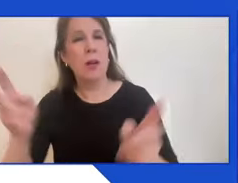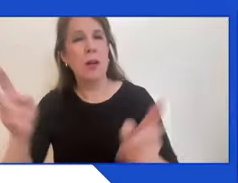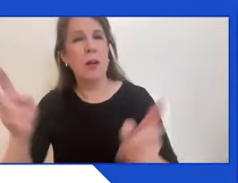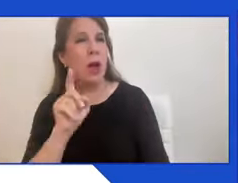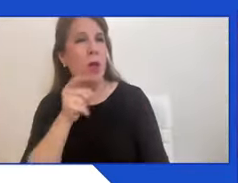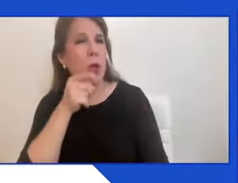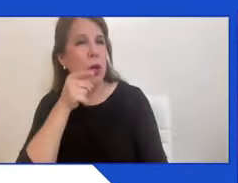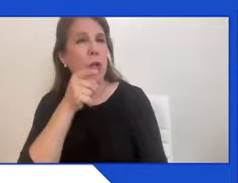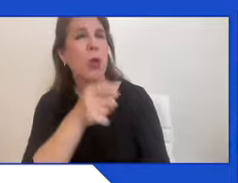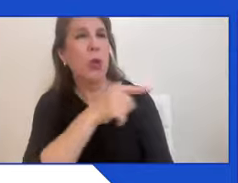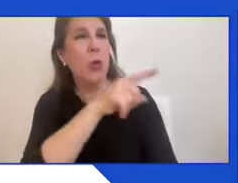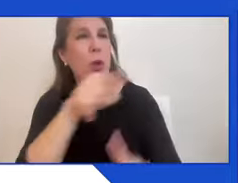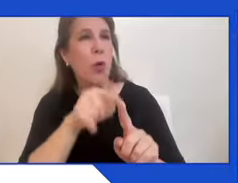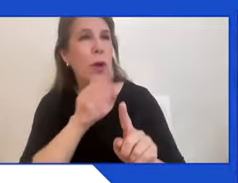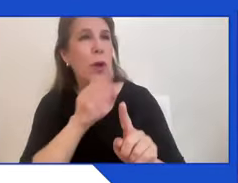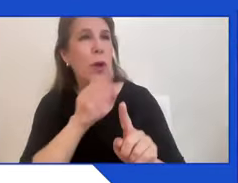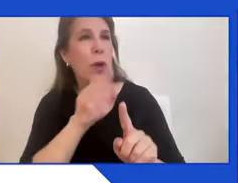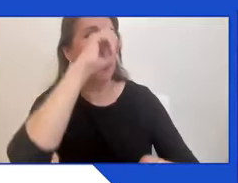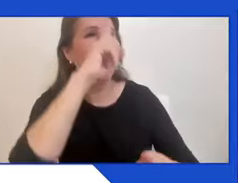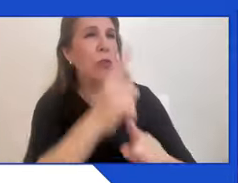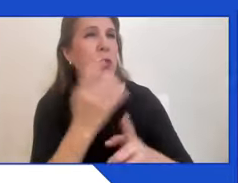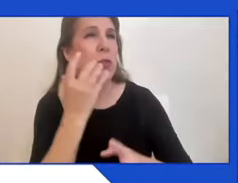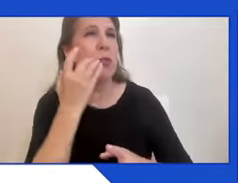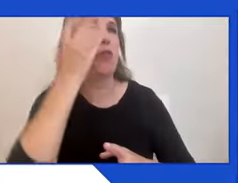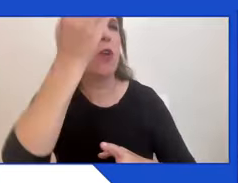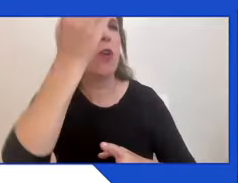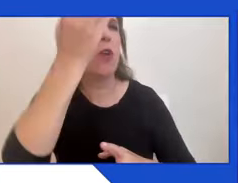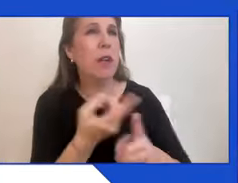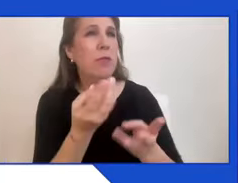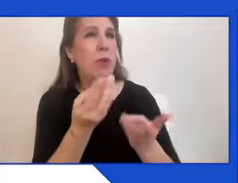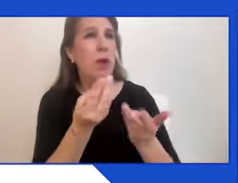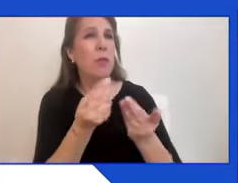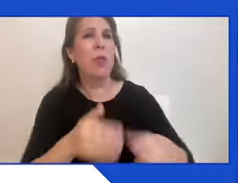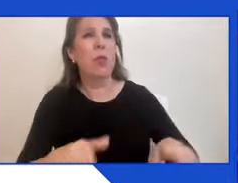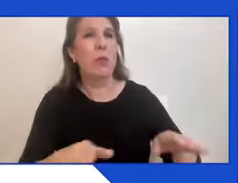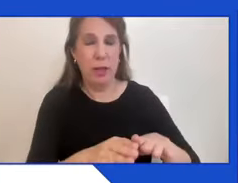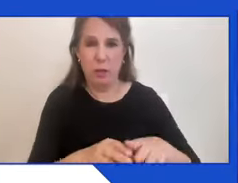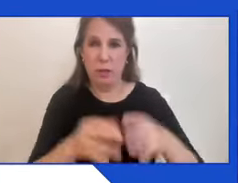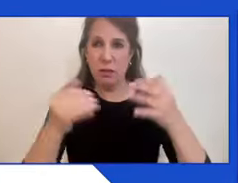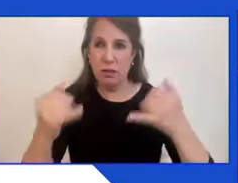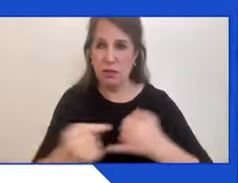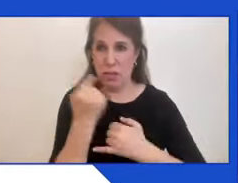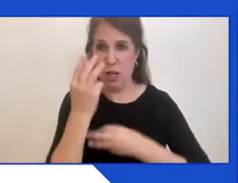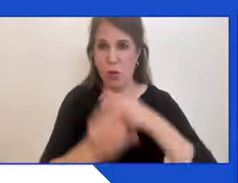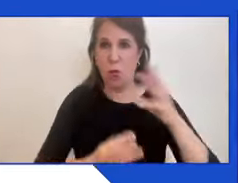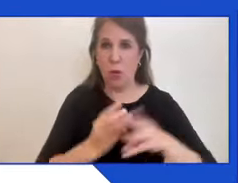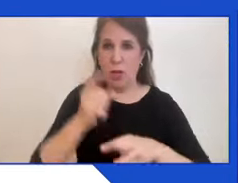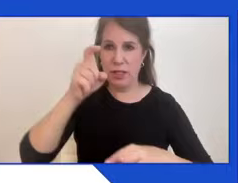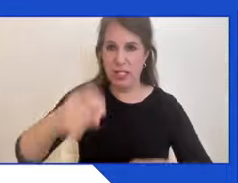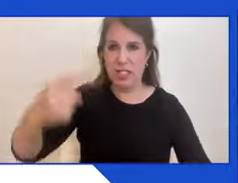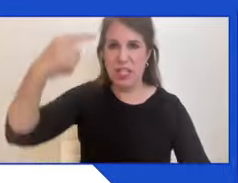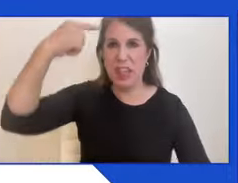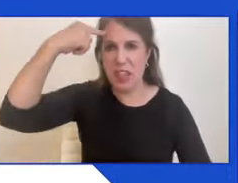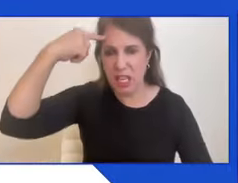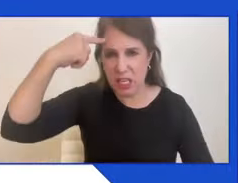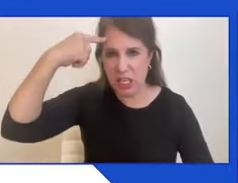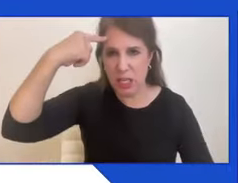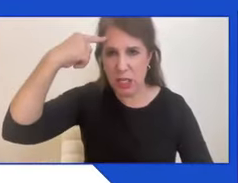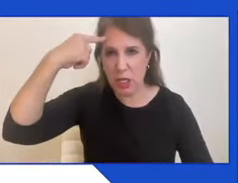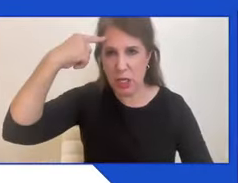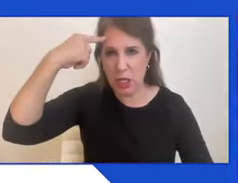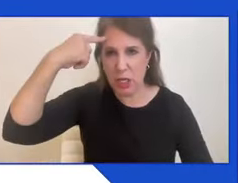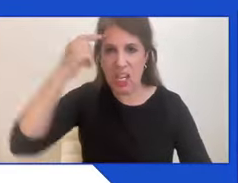ground? What the world needs to start thinking about today is, what will